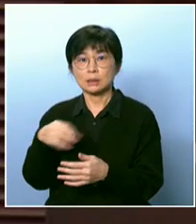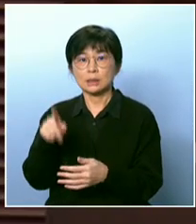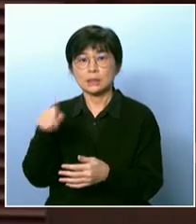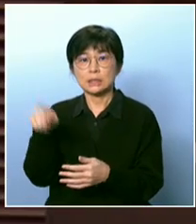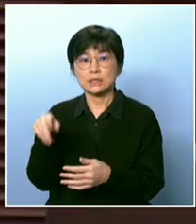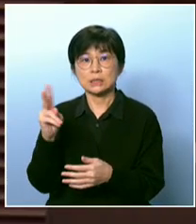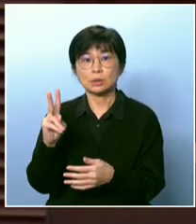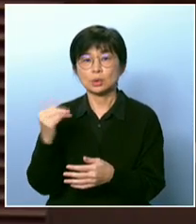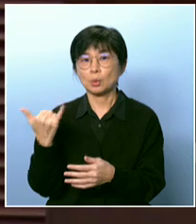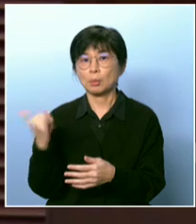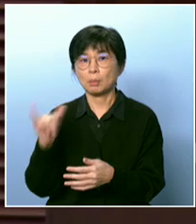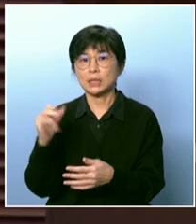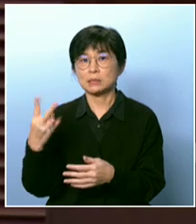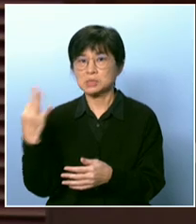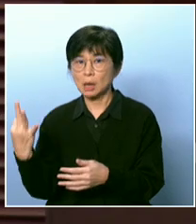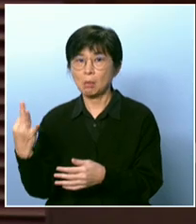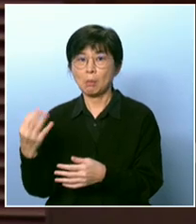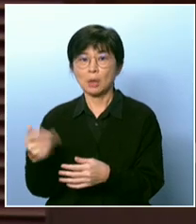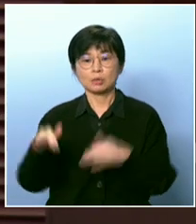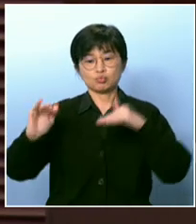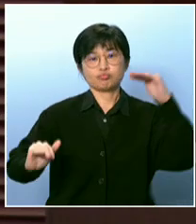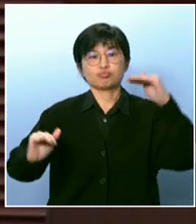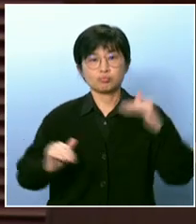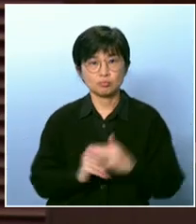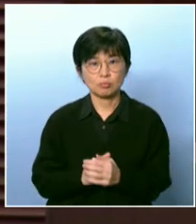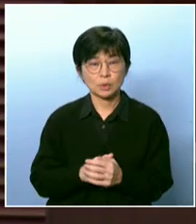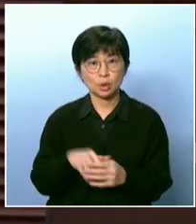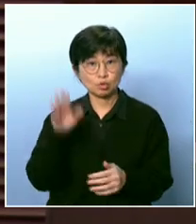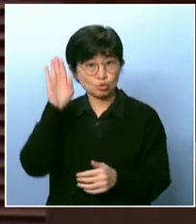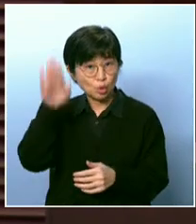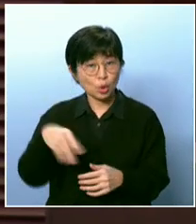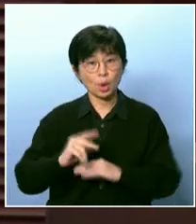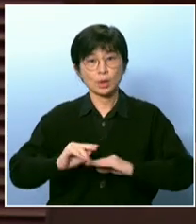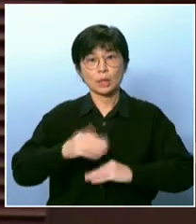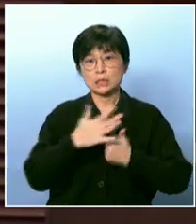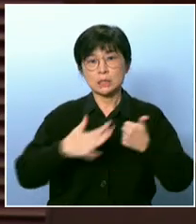$2,836 per month. For those who did not participate, they only save